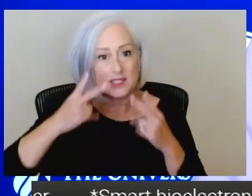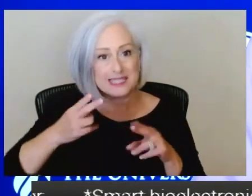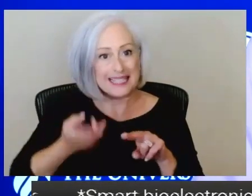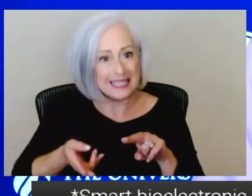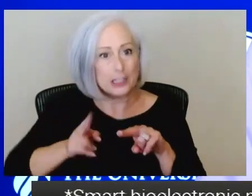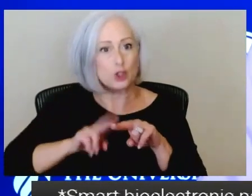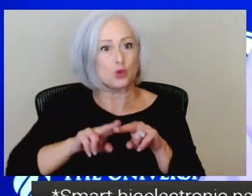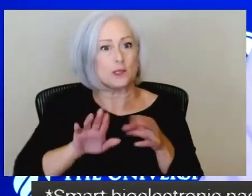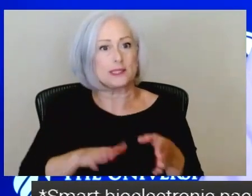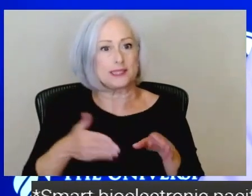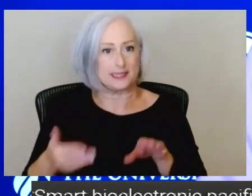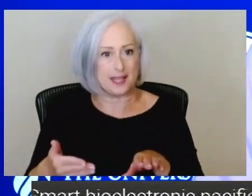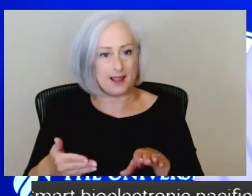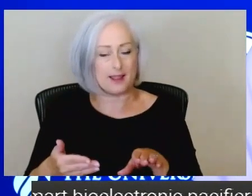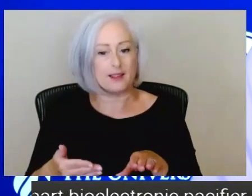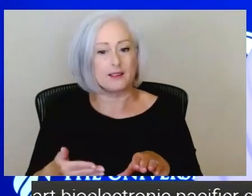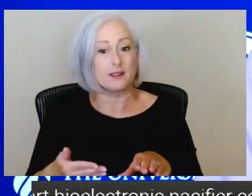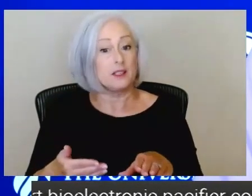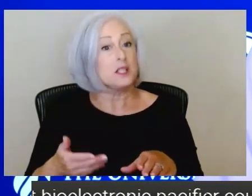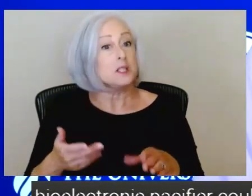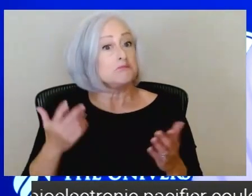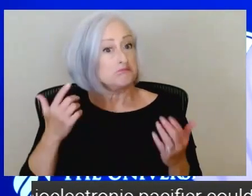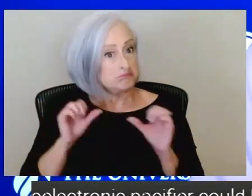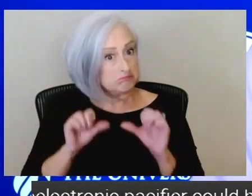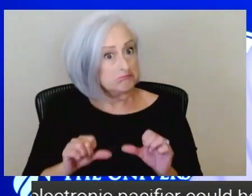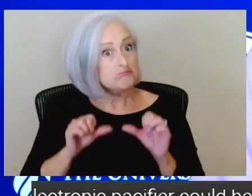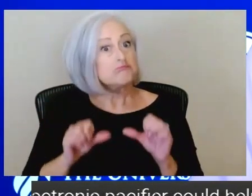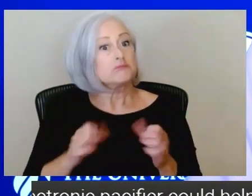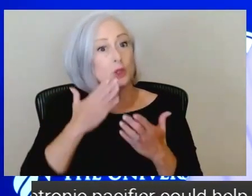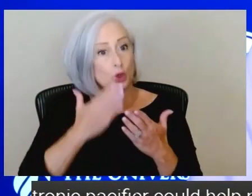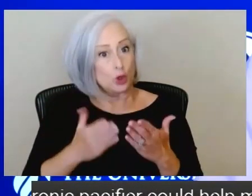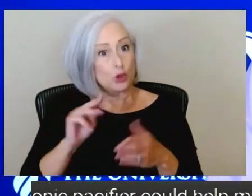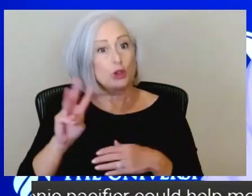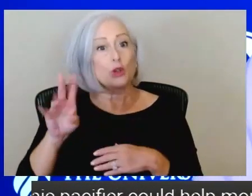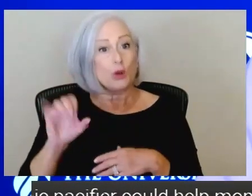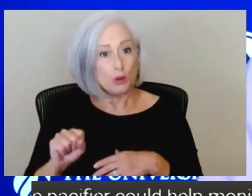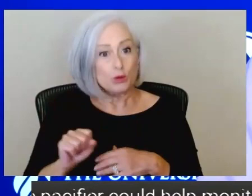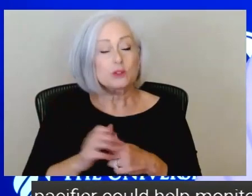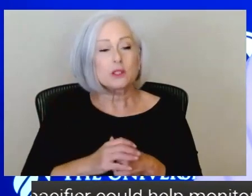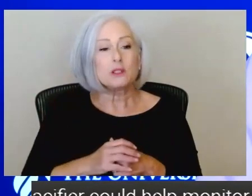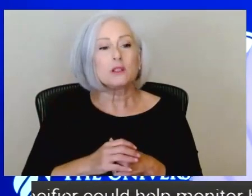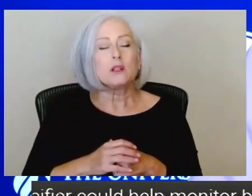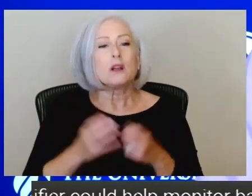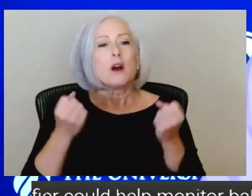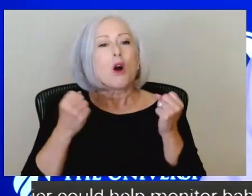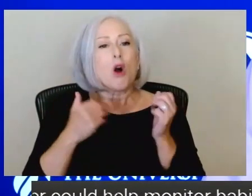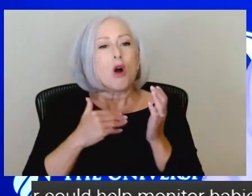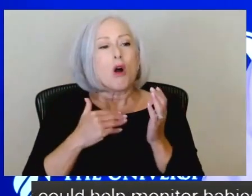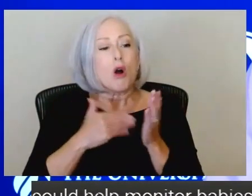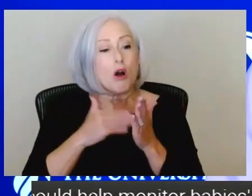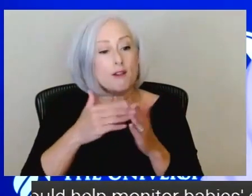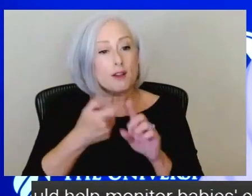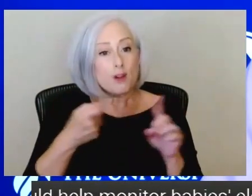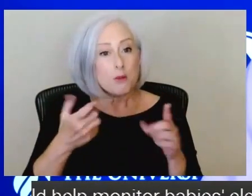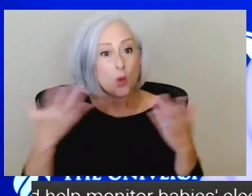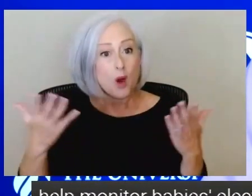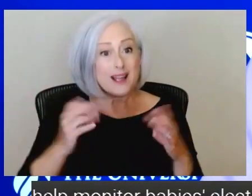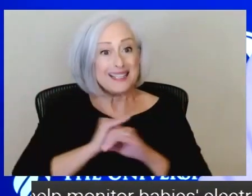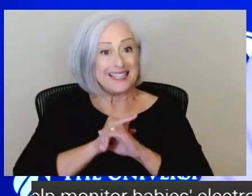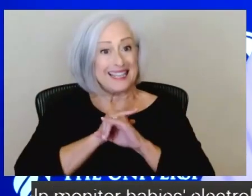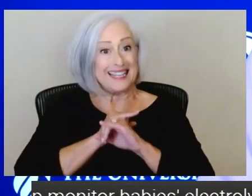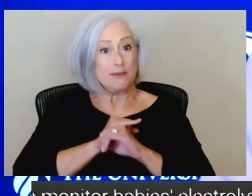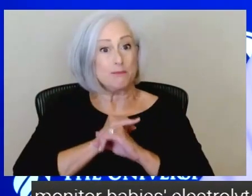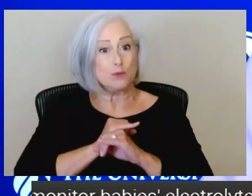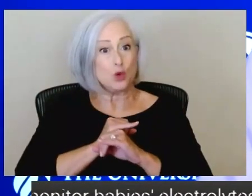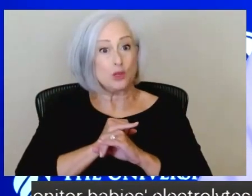I think that is all continues to be good news. I think a lot of that has to deal with immunity that we have gained as individuals, mostly